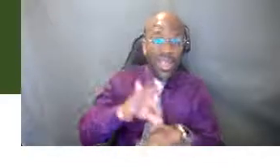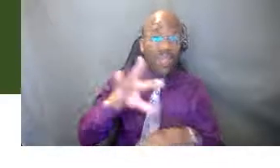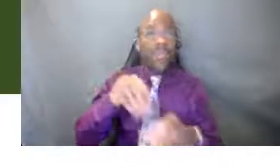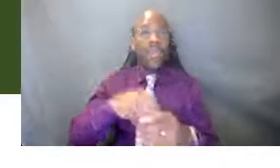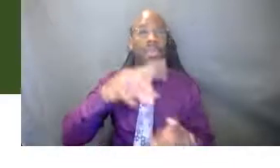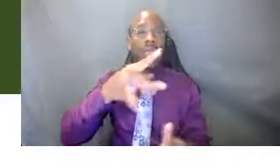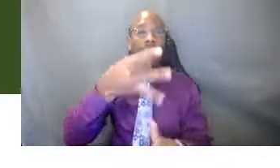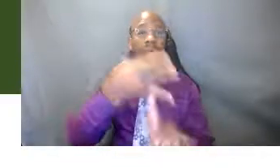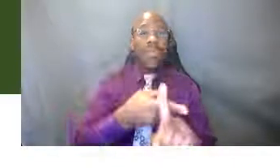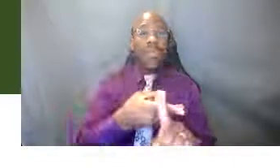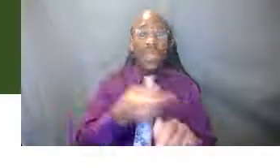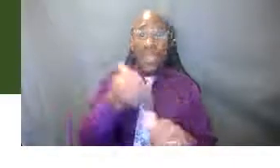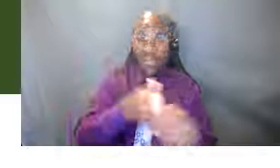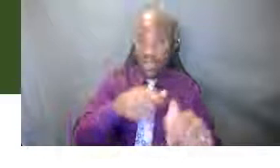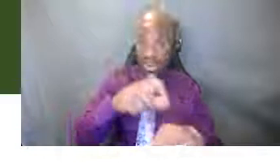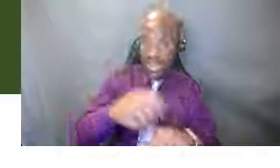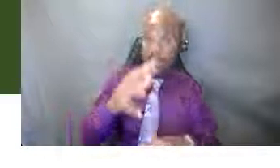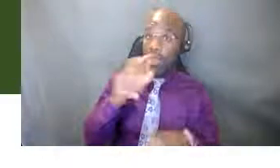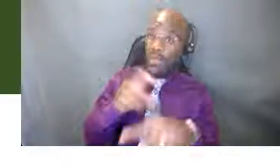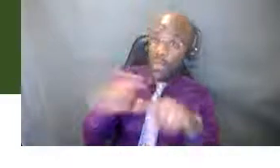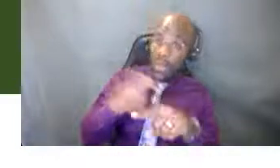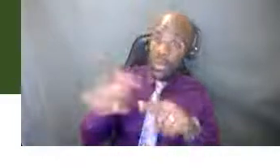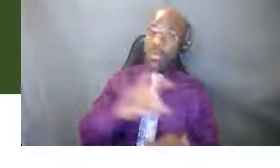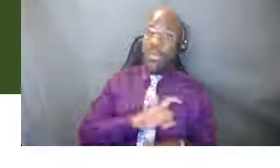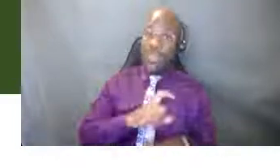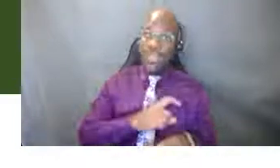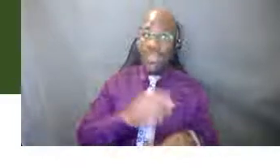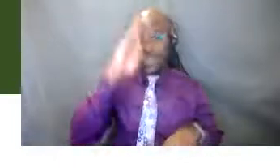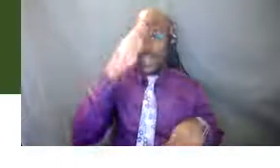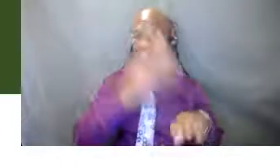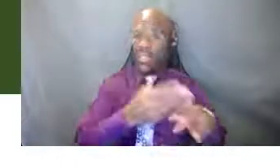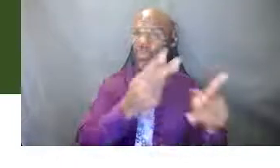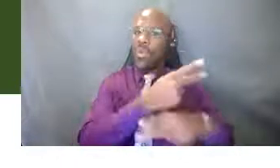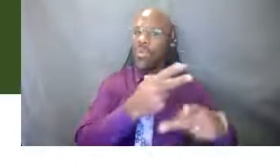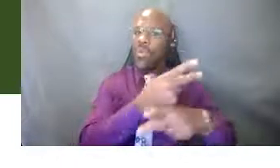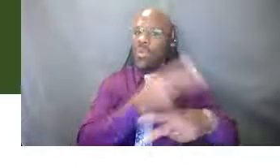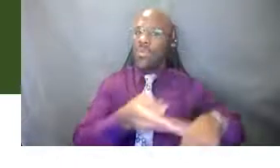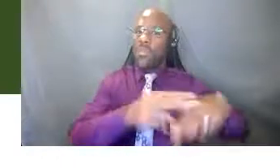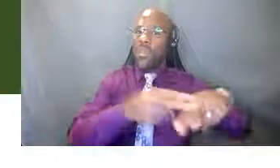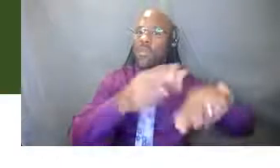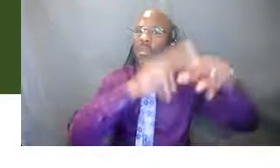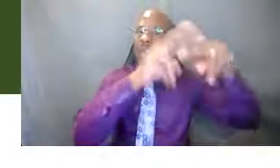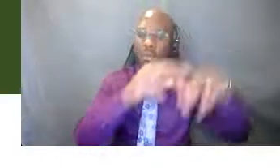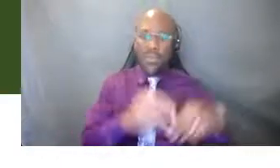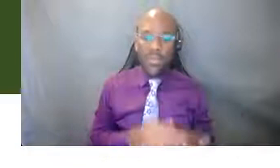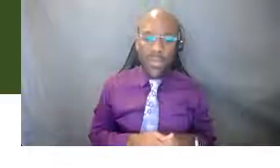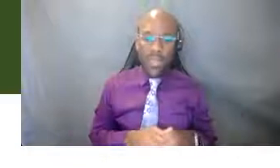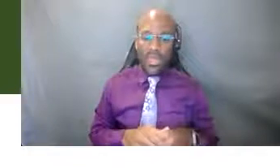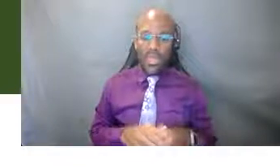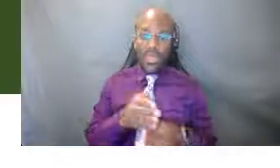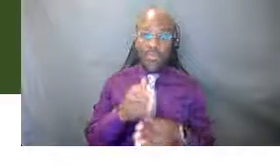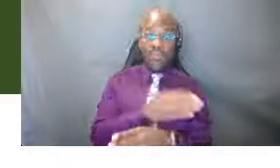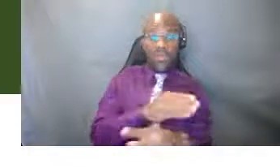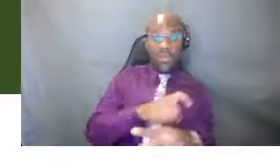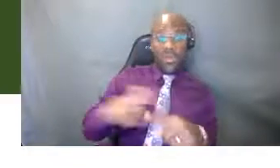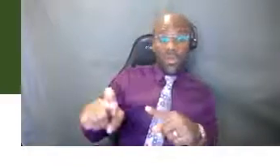police during this latest incident. Prior to this call, her son has been denied behavioral health services due to his